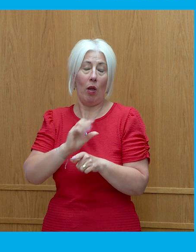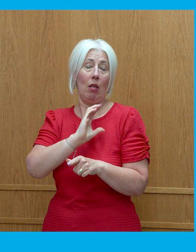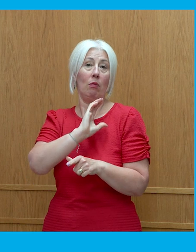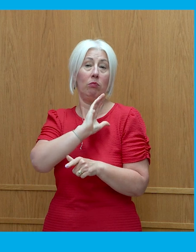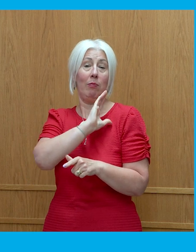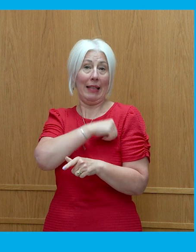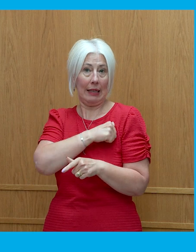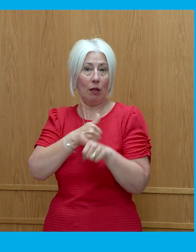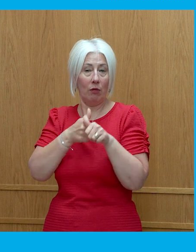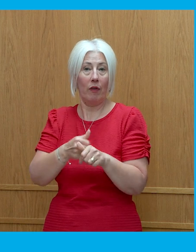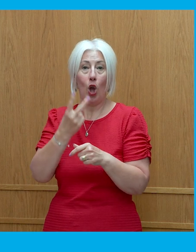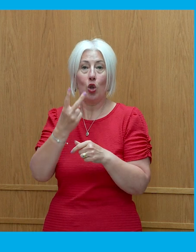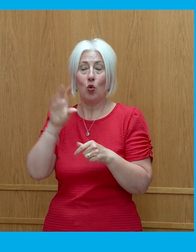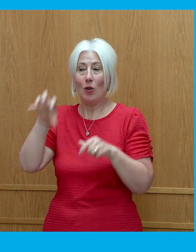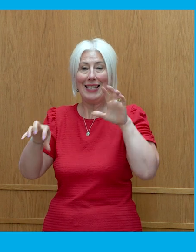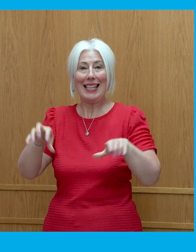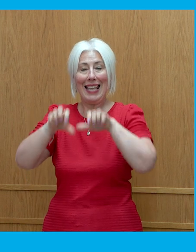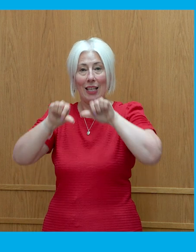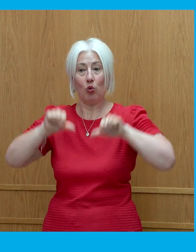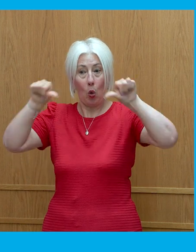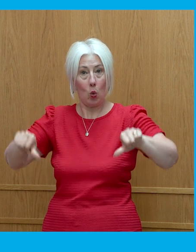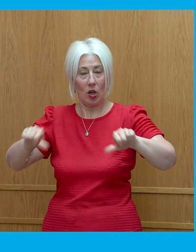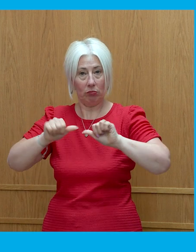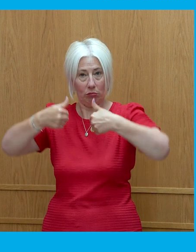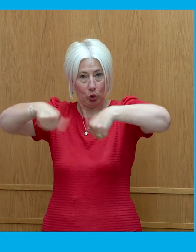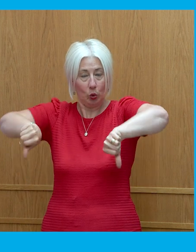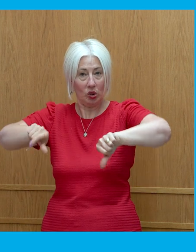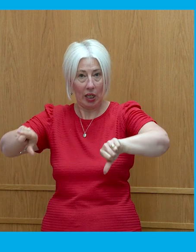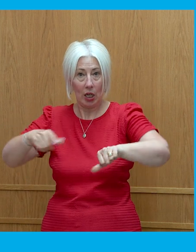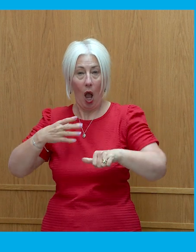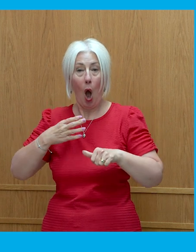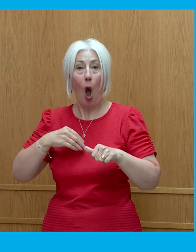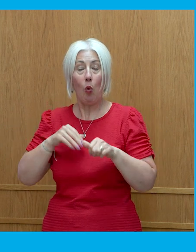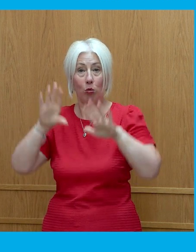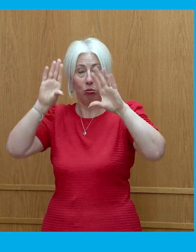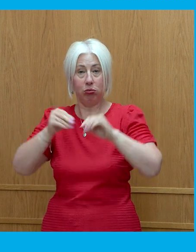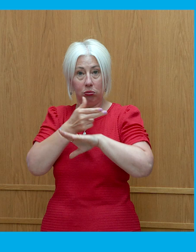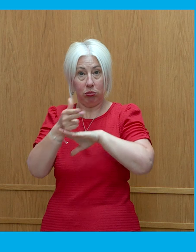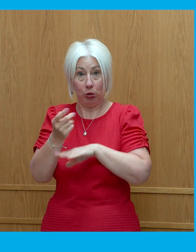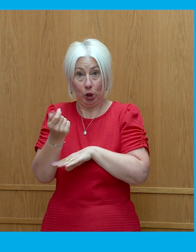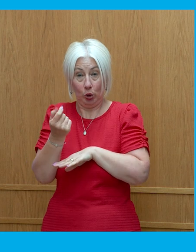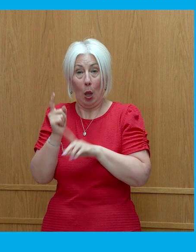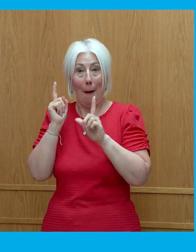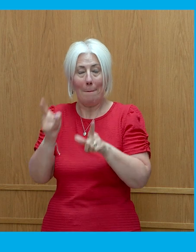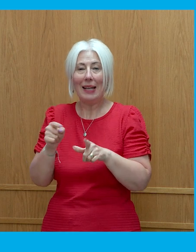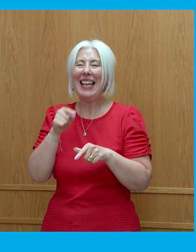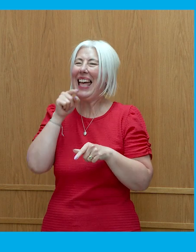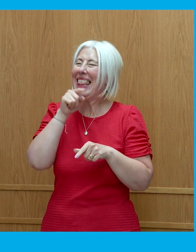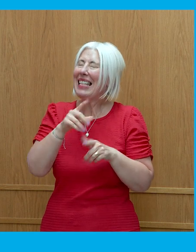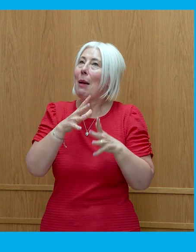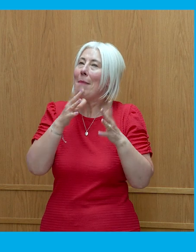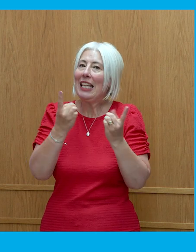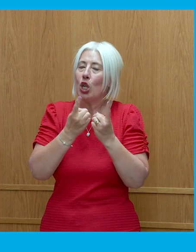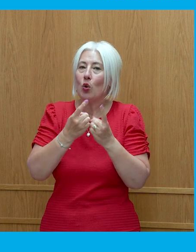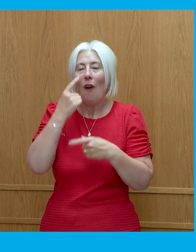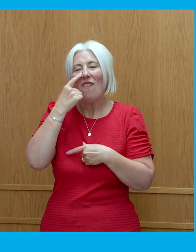solution, and a ceasefire can't happen soon enough. But Nomia said it. this issue is not really an issue in the lives of